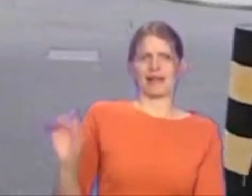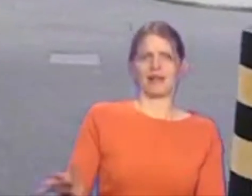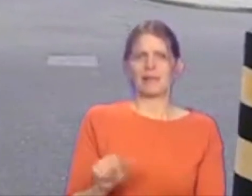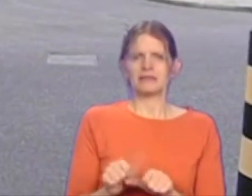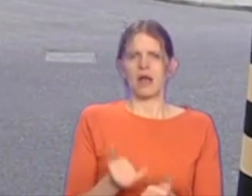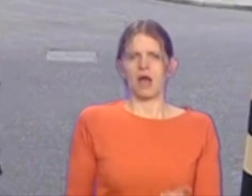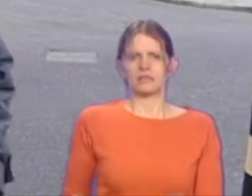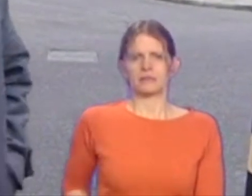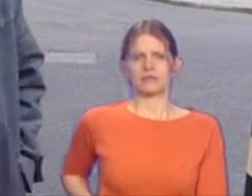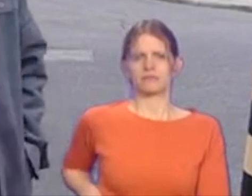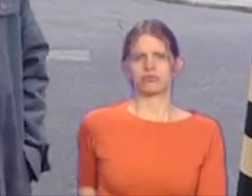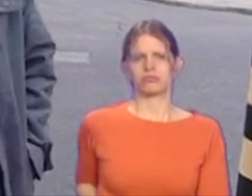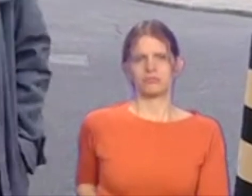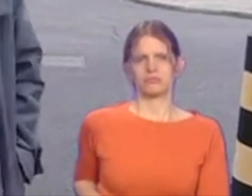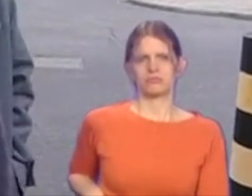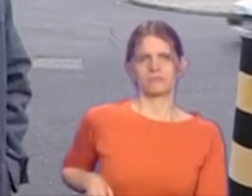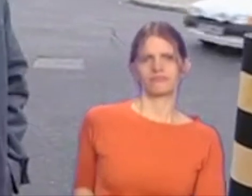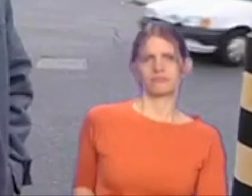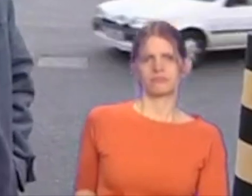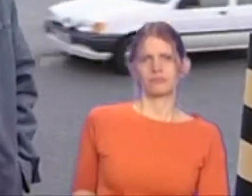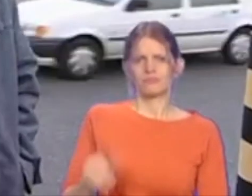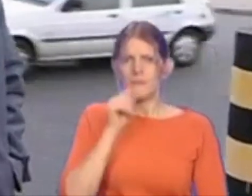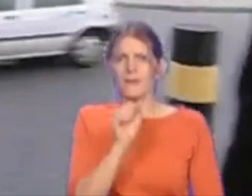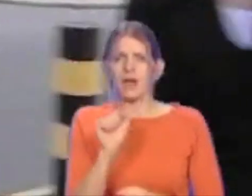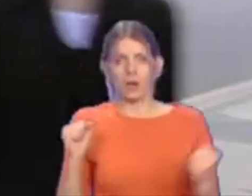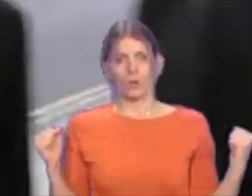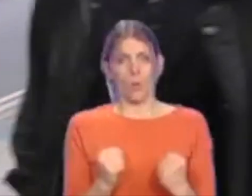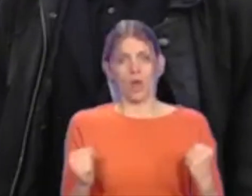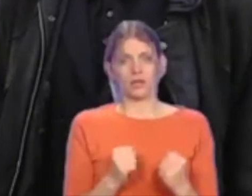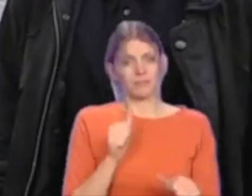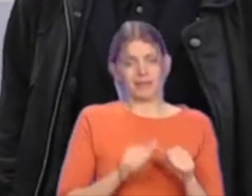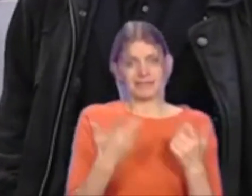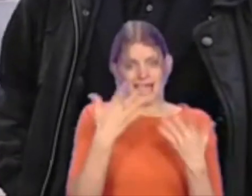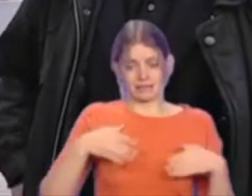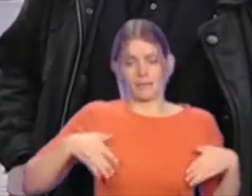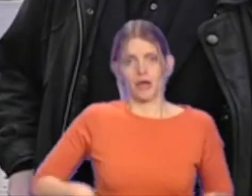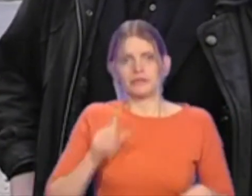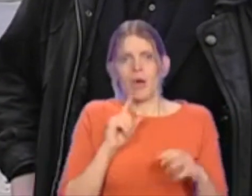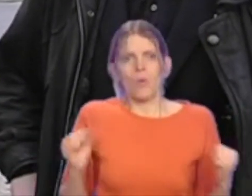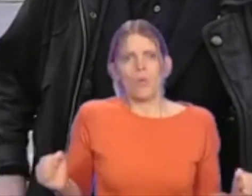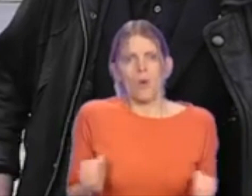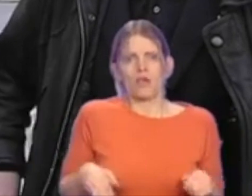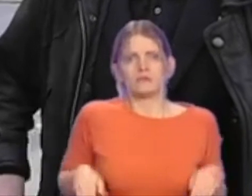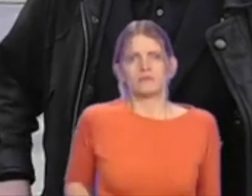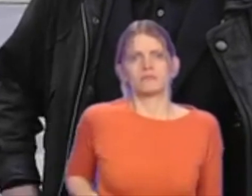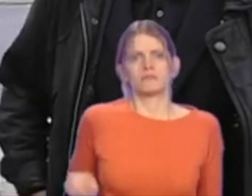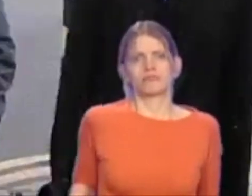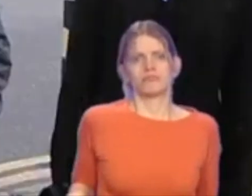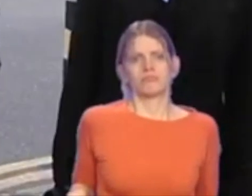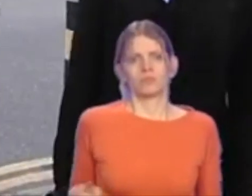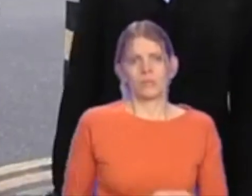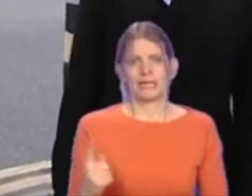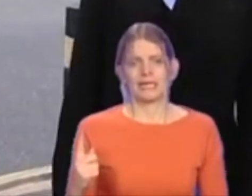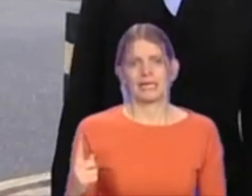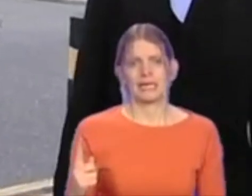hands in your pockets, it's cold. Okay. That's your excuse. Sure. At the last couple of seconds before you're about to go out, just quickly take your bag, hand out of there, then drop.